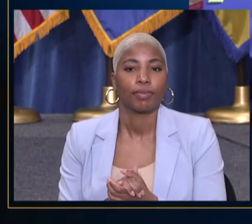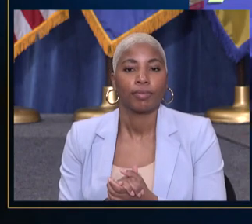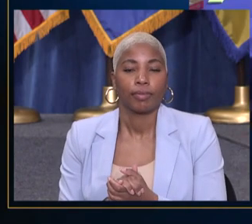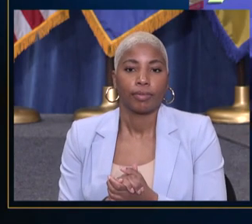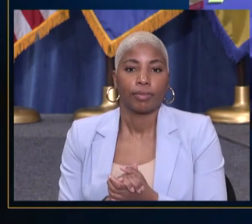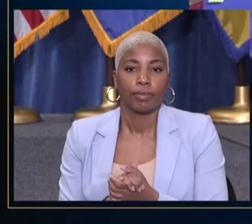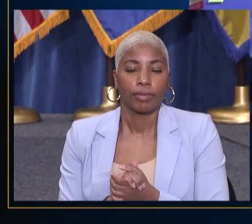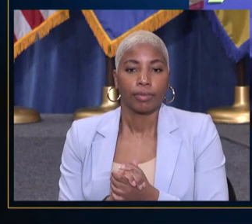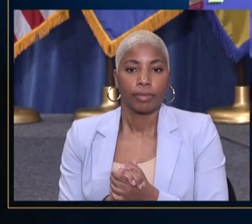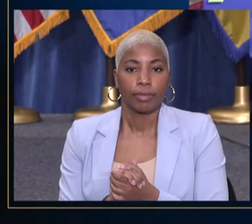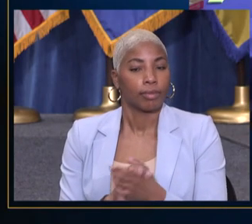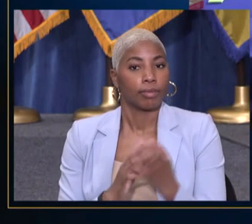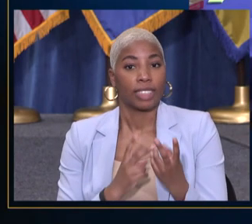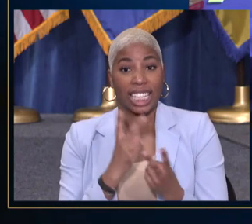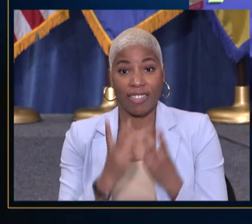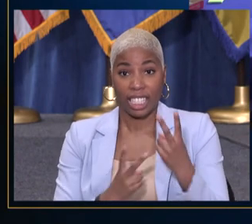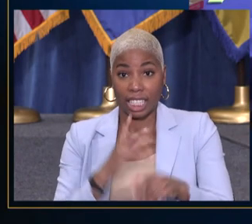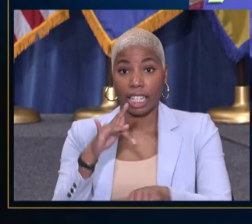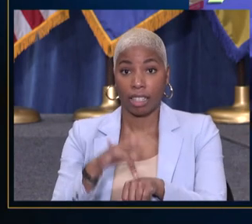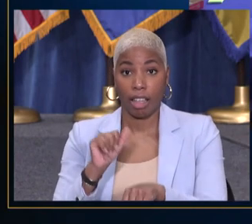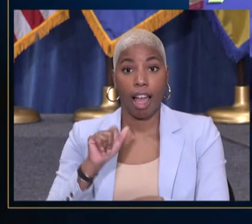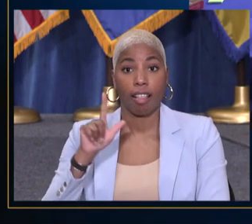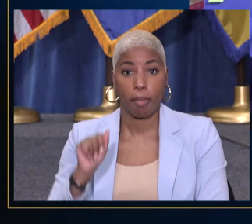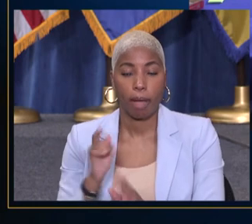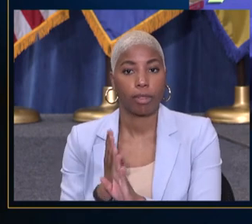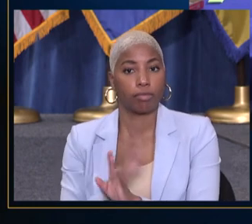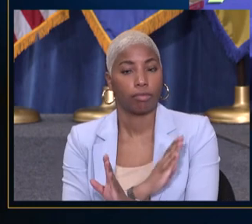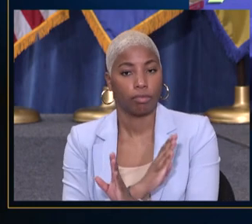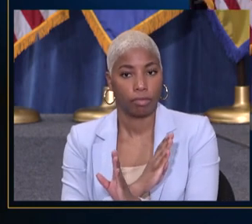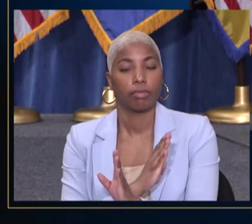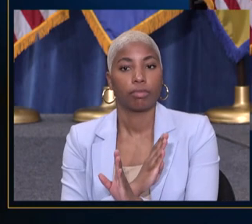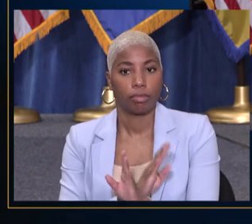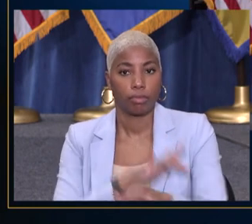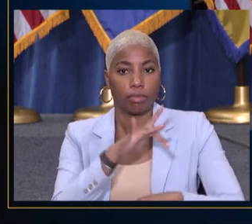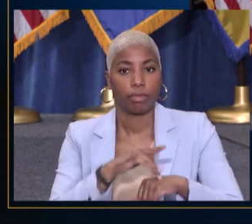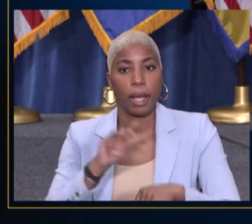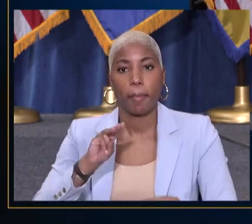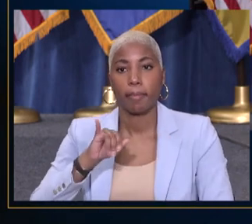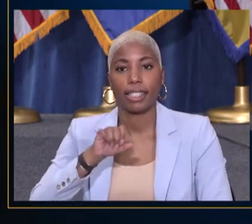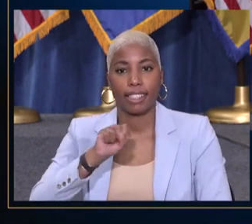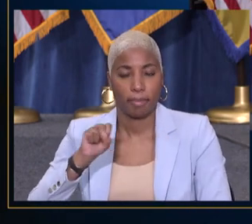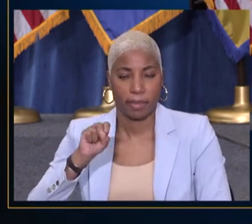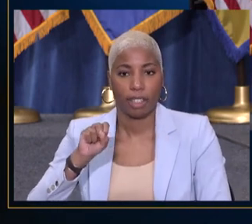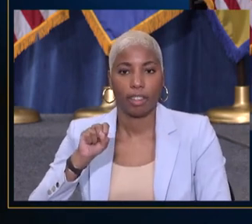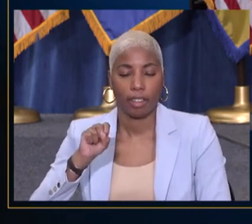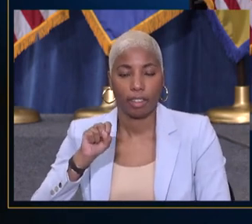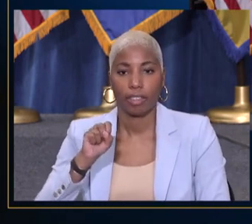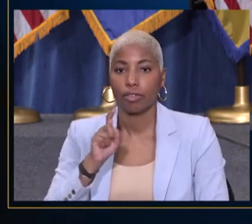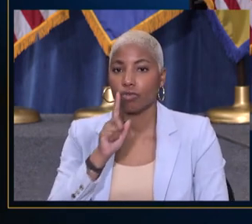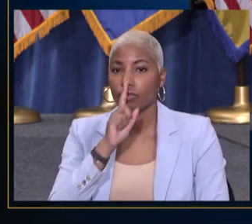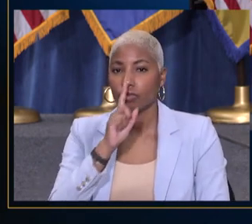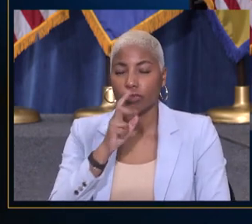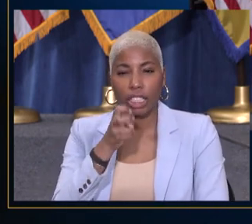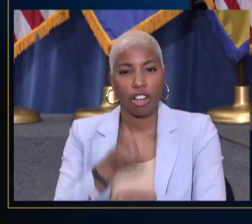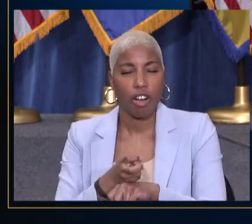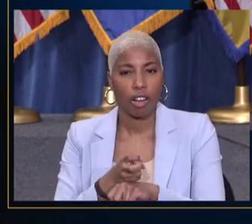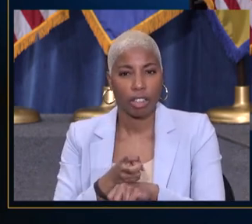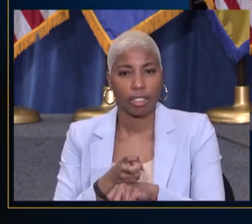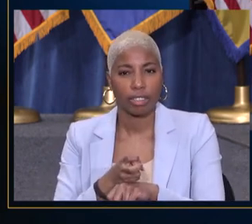Visiting in Alabama and right before then in Mississippi, it is hard not to